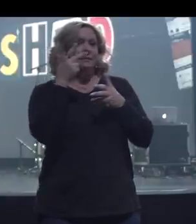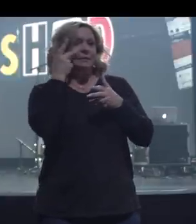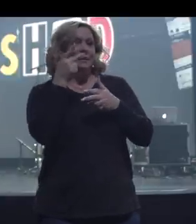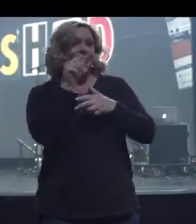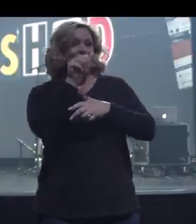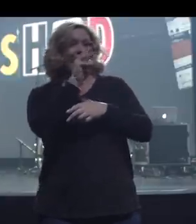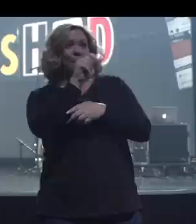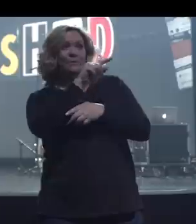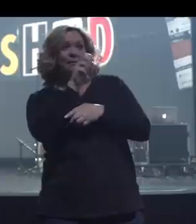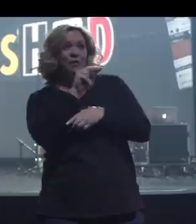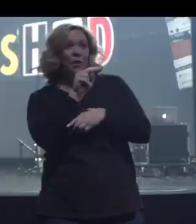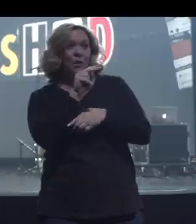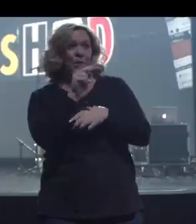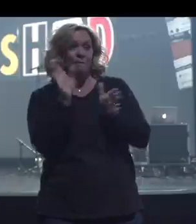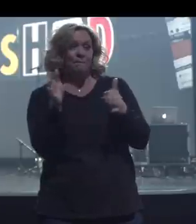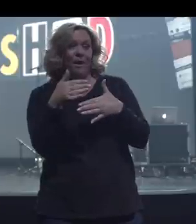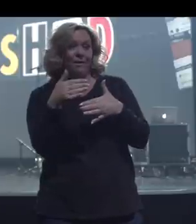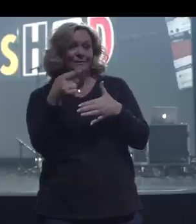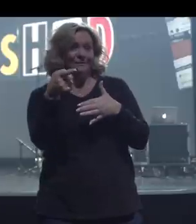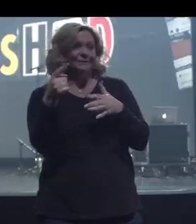shows up.